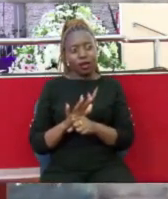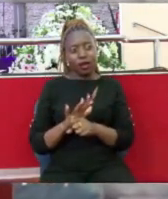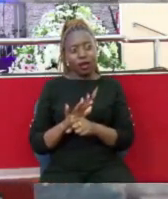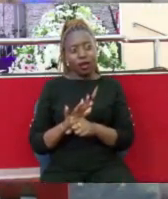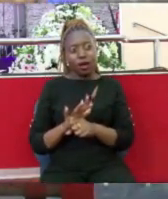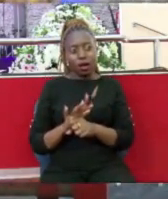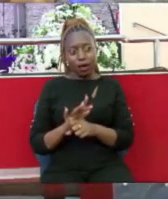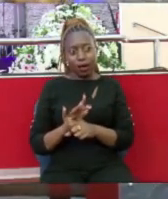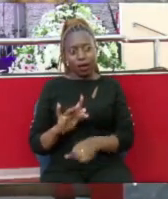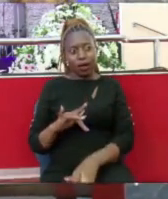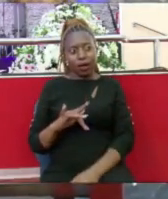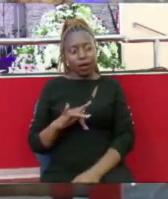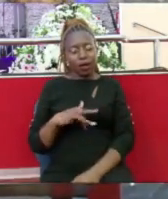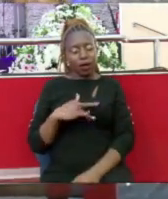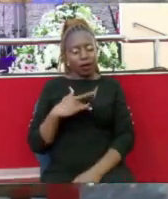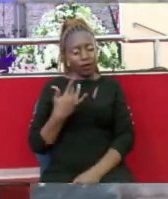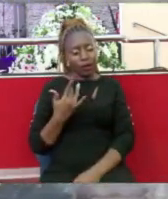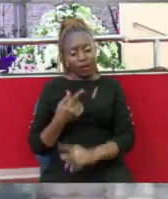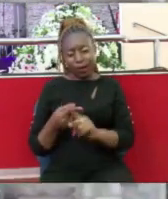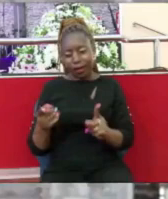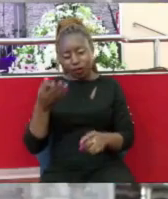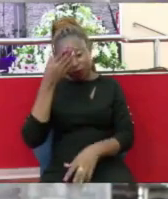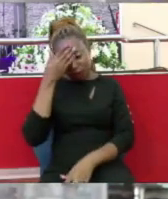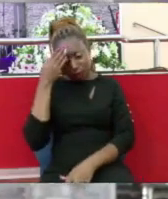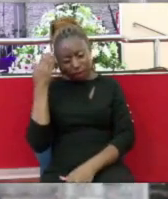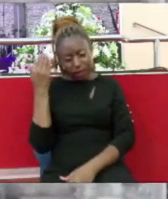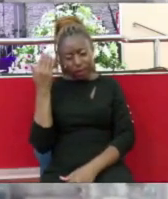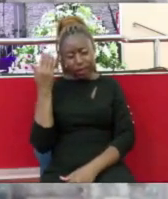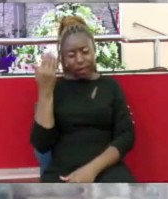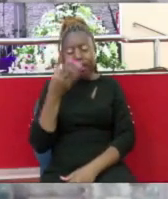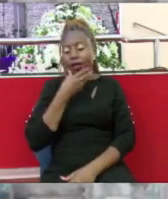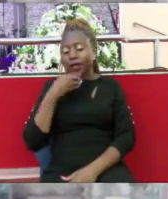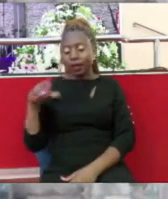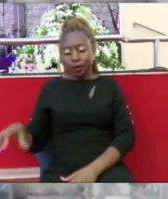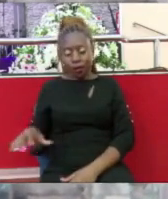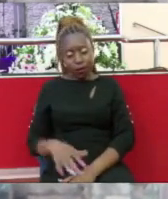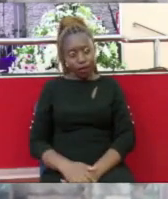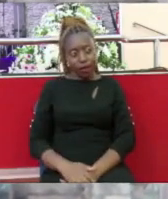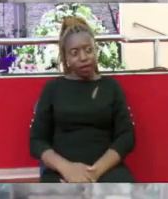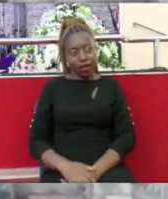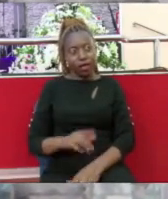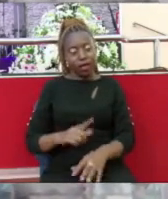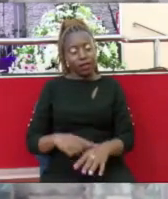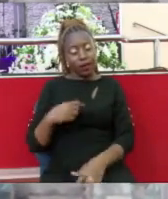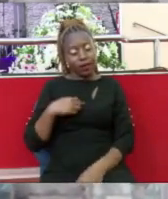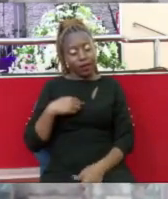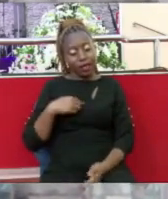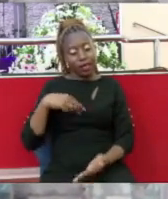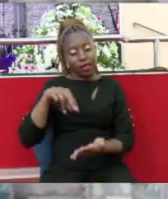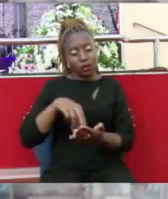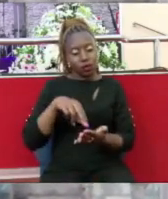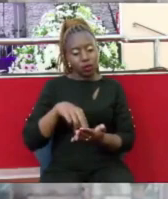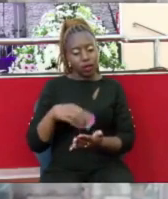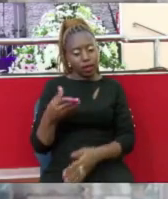we forget about the small boy. And when I reached there, I stood there. And I waited on the Lord